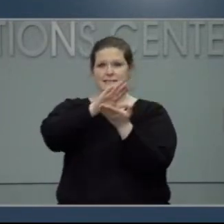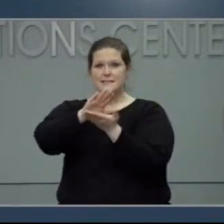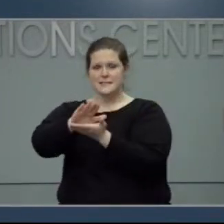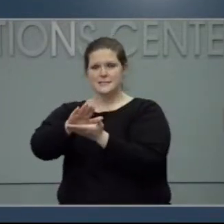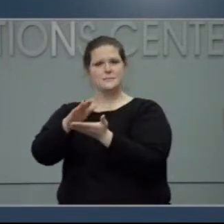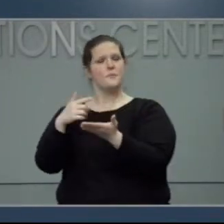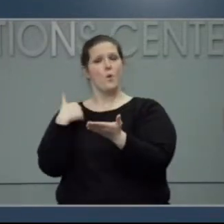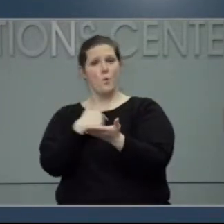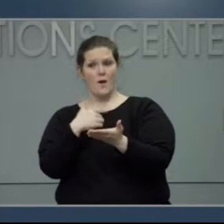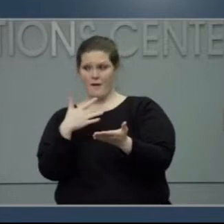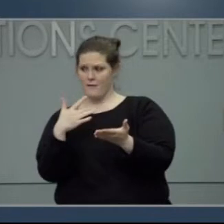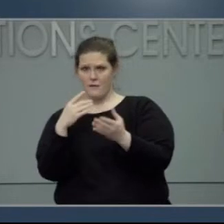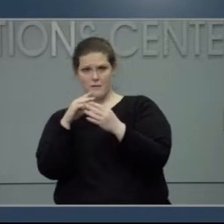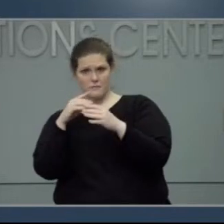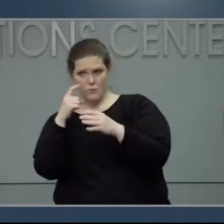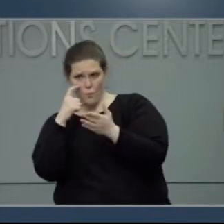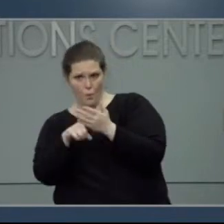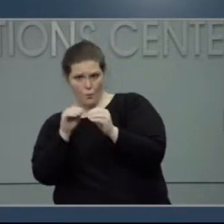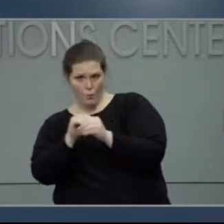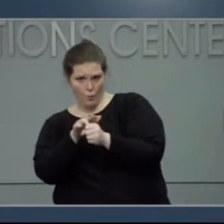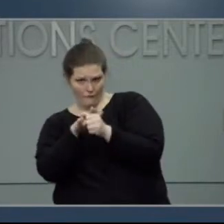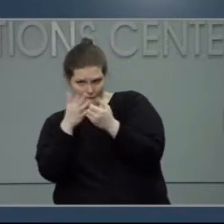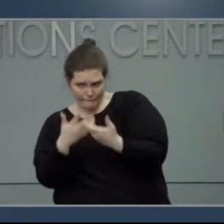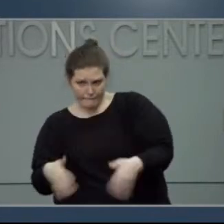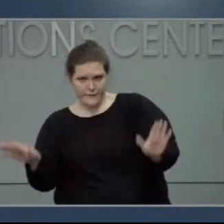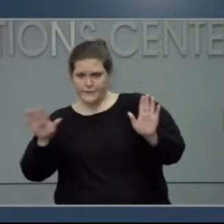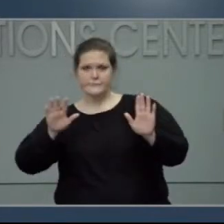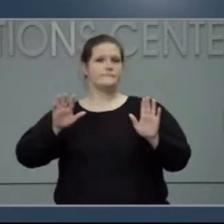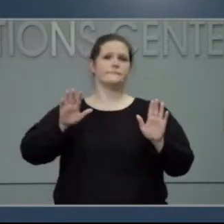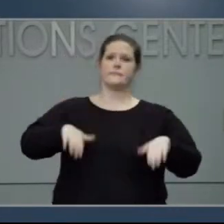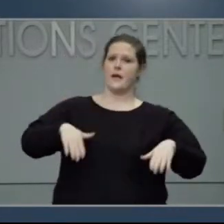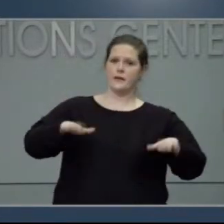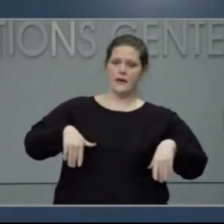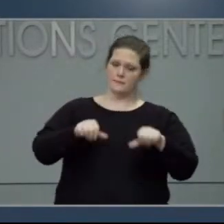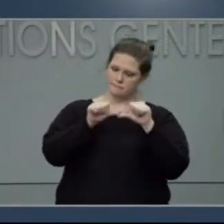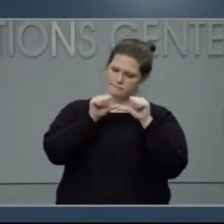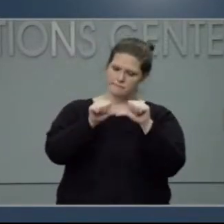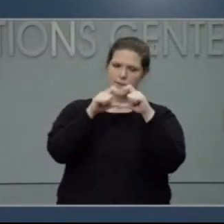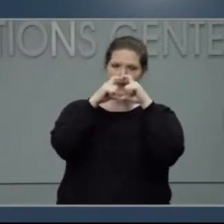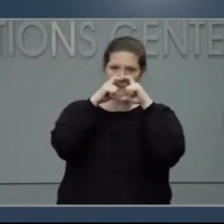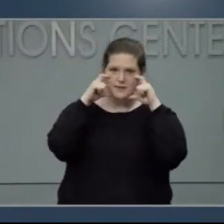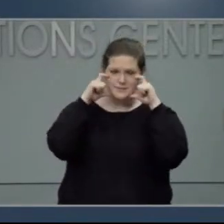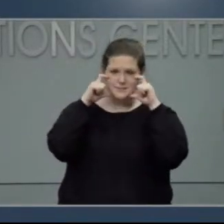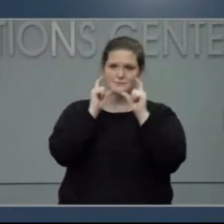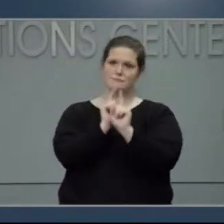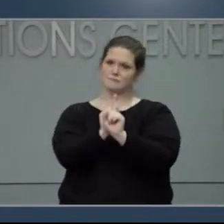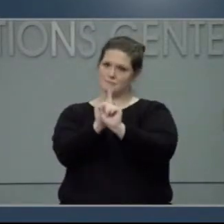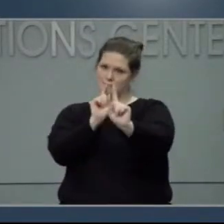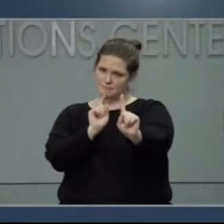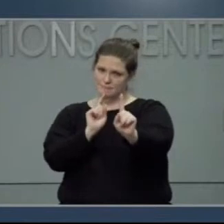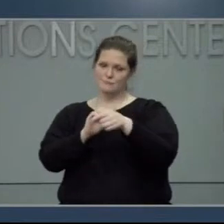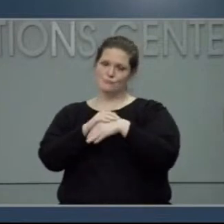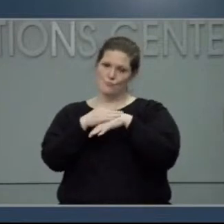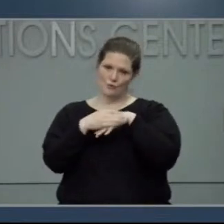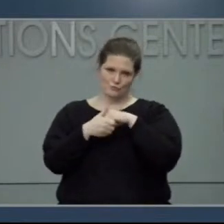6 feet apart, and washing your hands while everyone gets a spot to get their shot. Thank you, Governor.